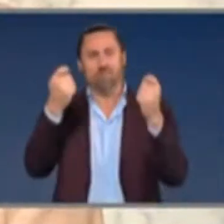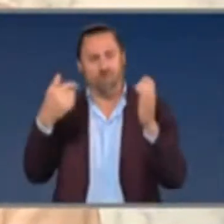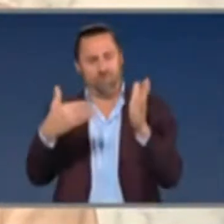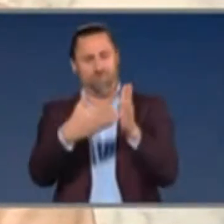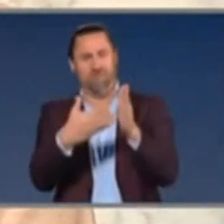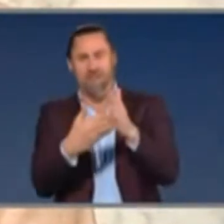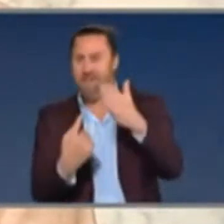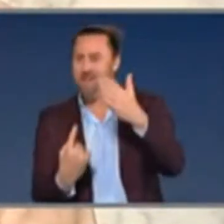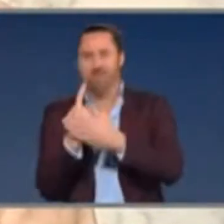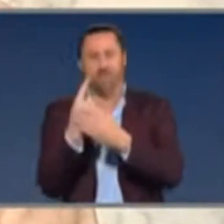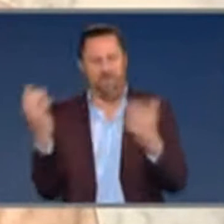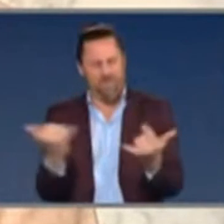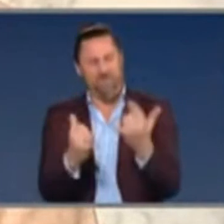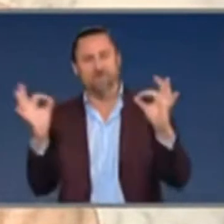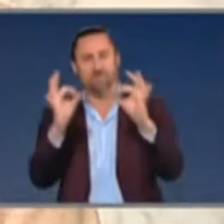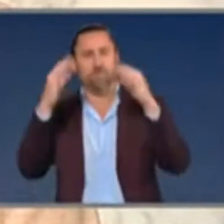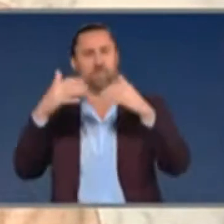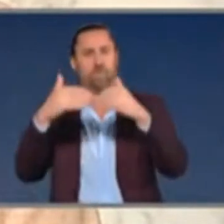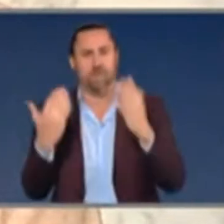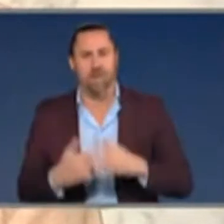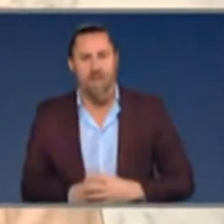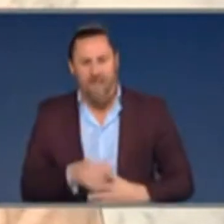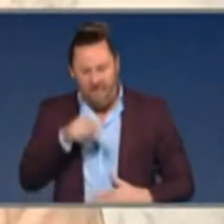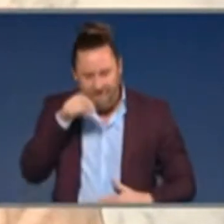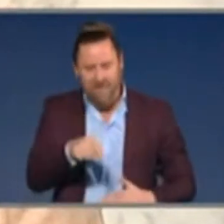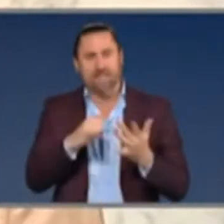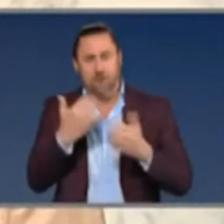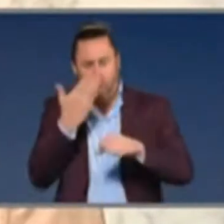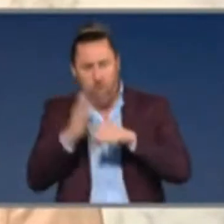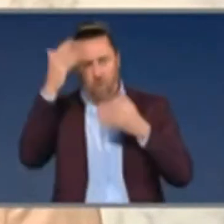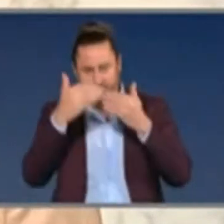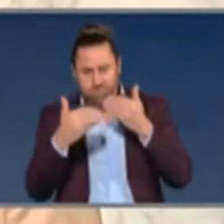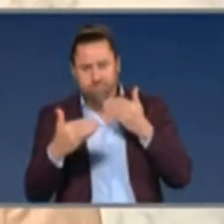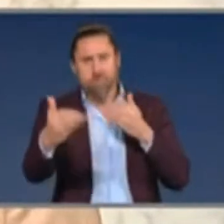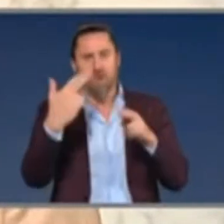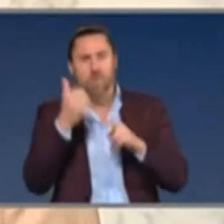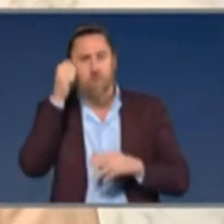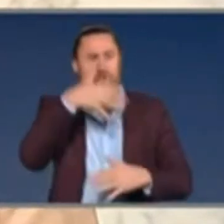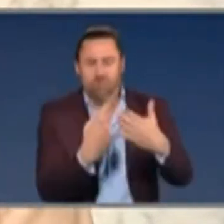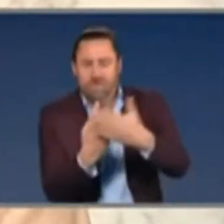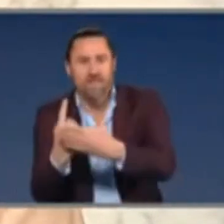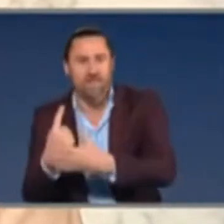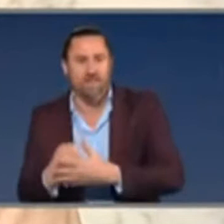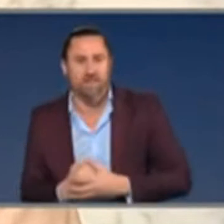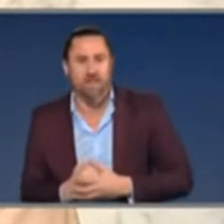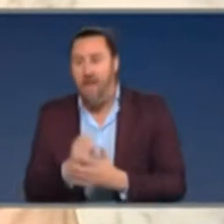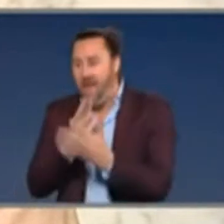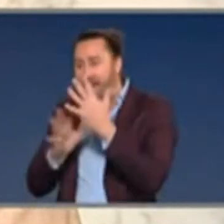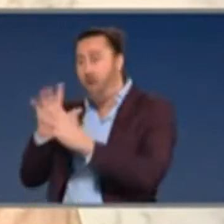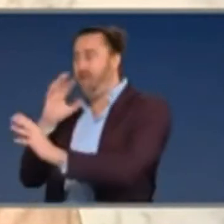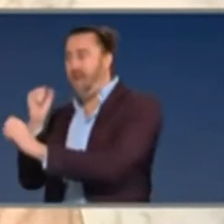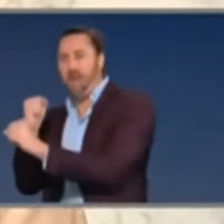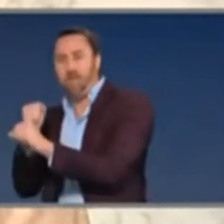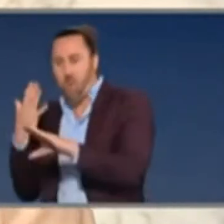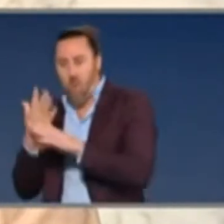achievements. We are marking a turning point in Indigenous affairs and the relationship between governments and Aboriginal and Torres